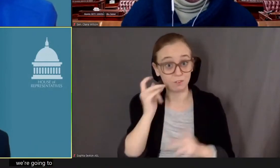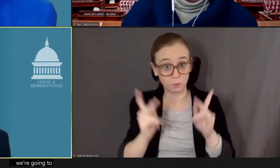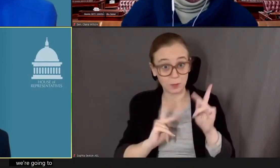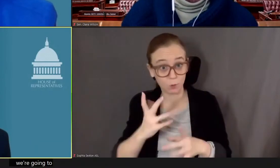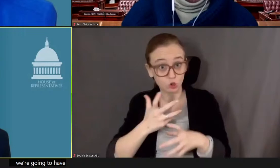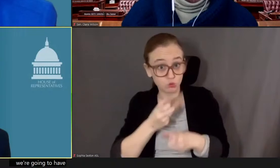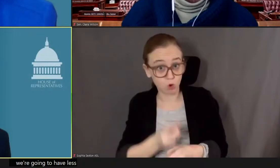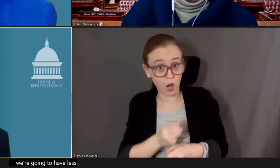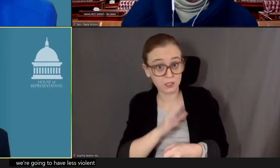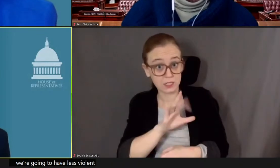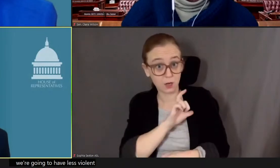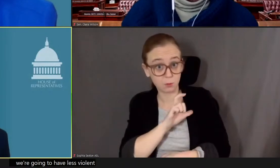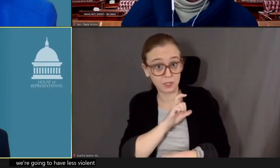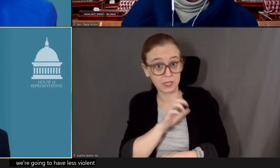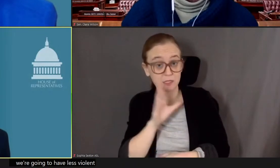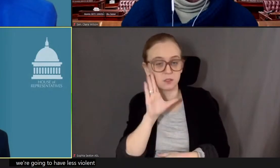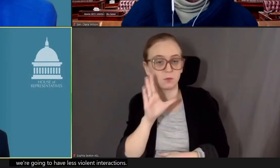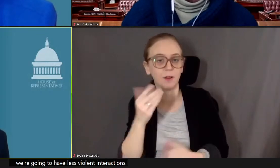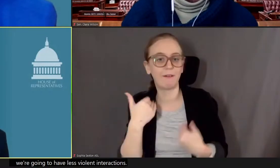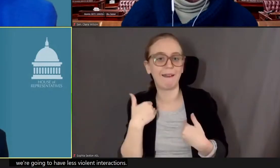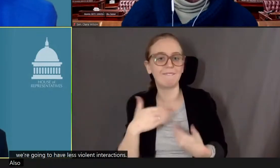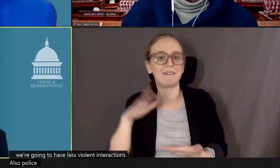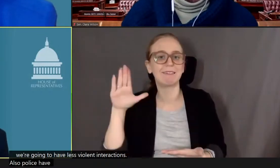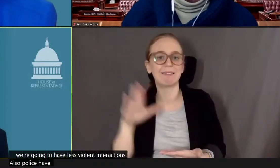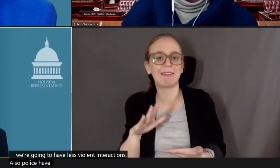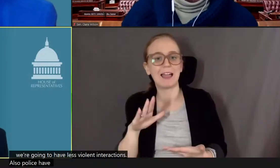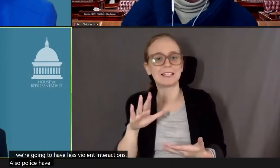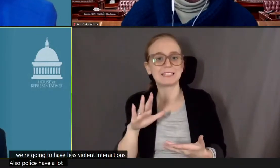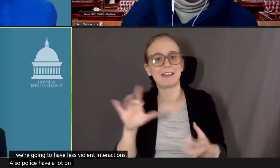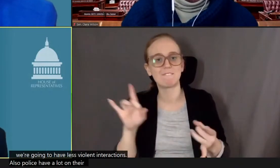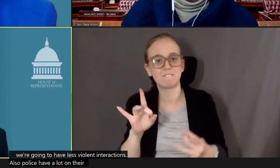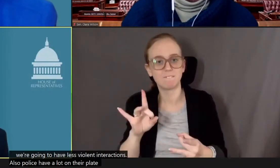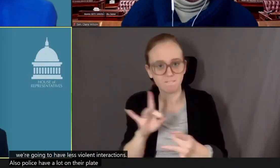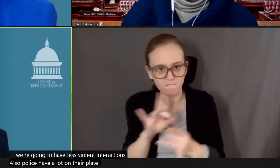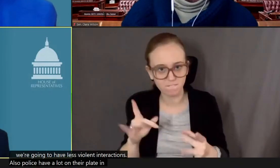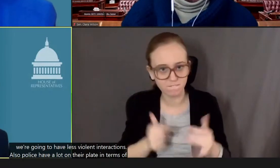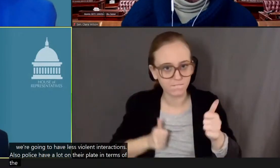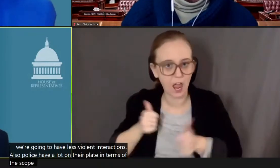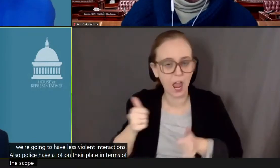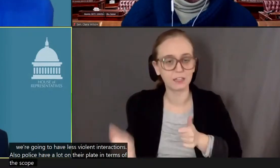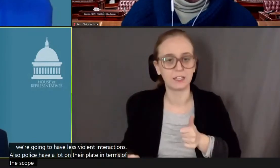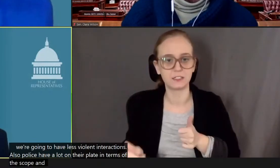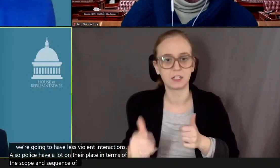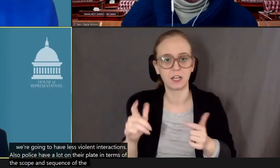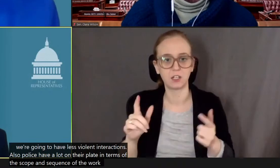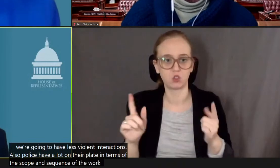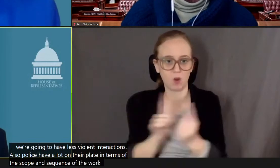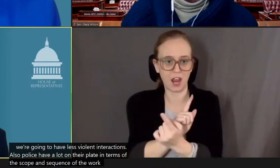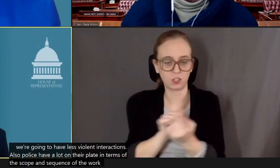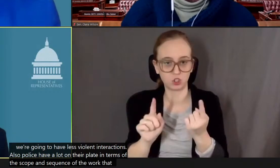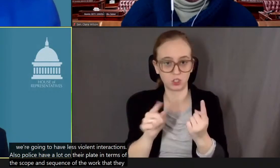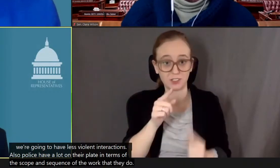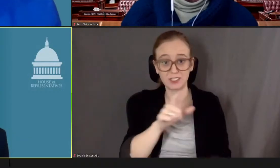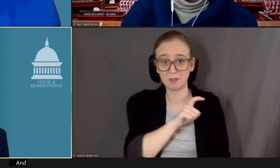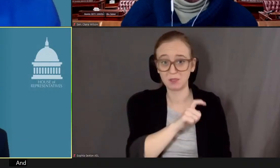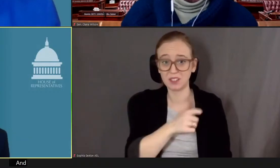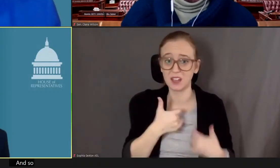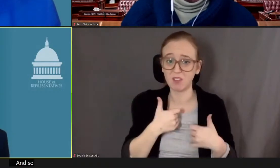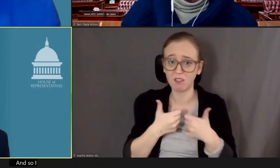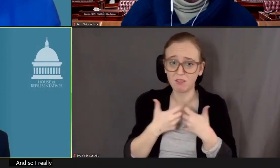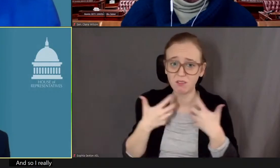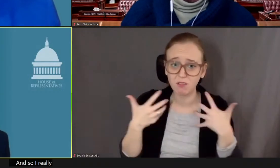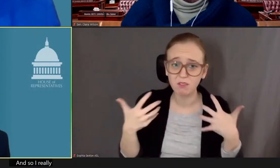interactions. Also, police have a lot on their plate in terms of the scope and sequence of the work that they do. And so I really believe in